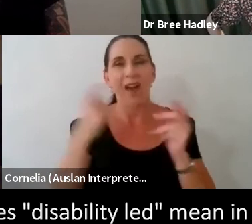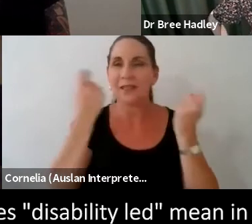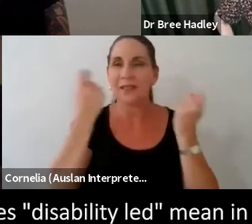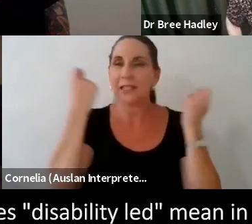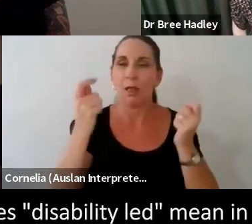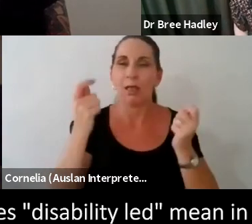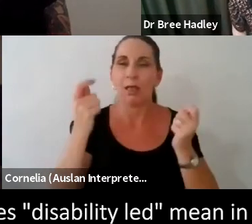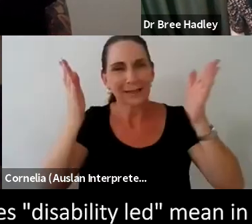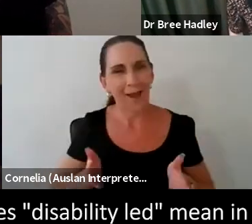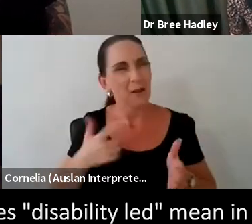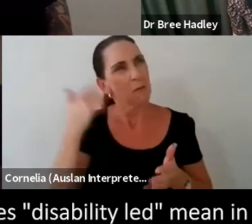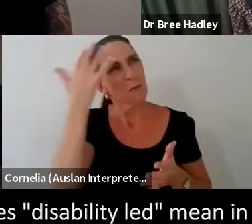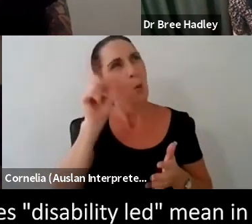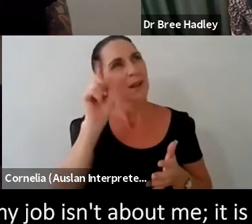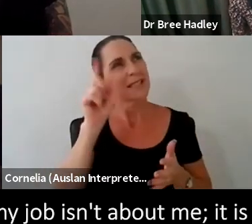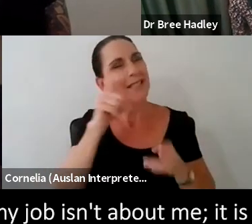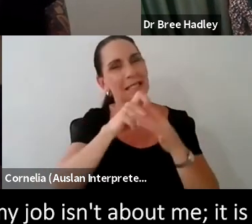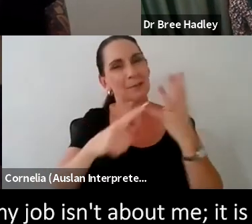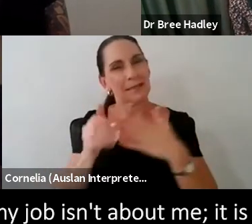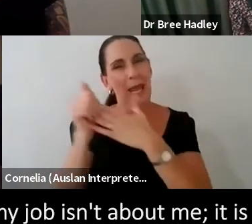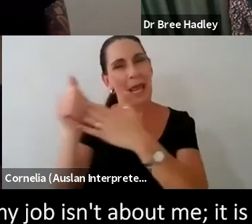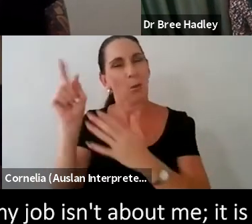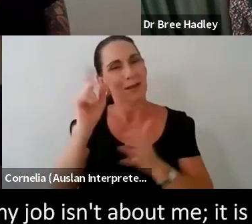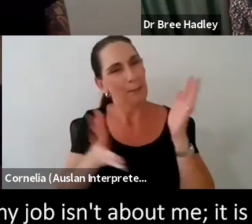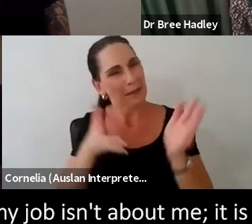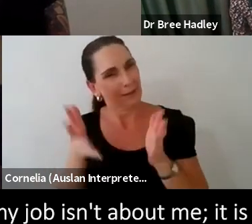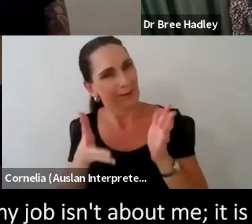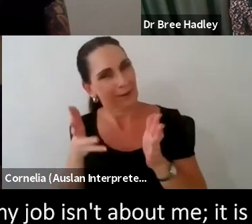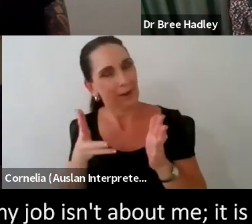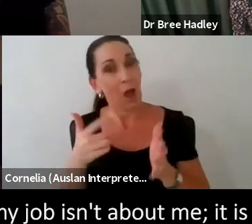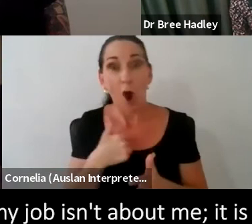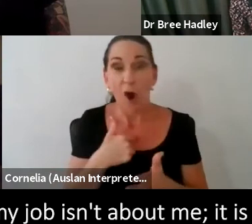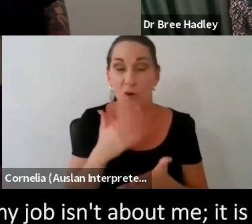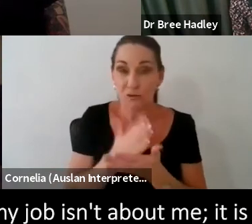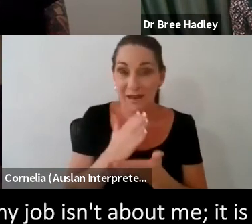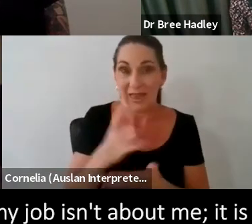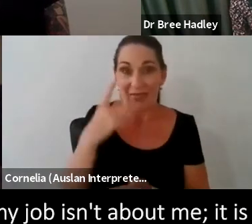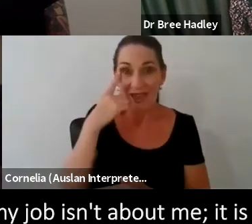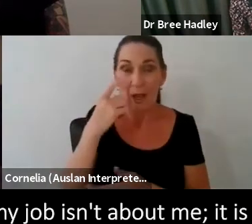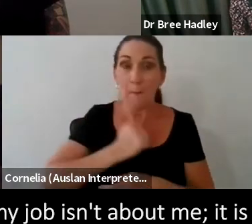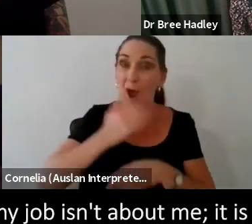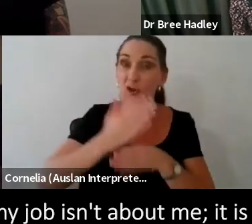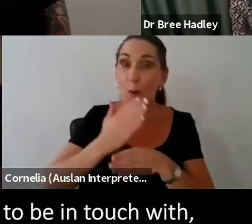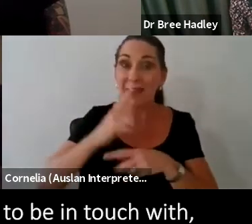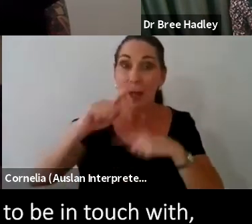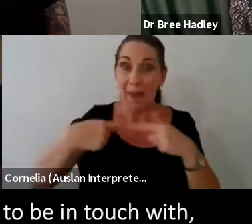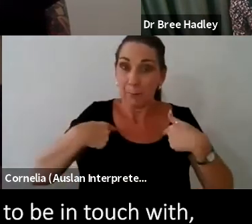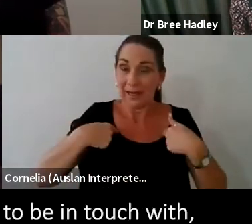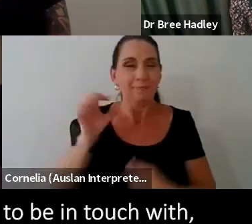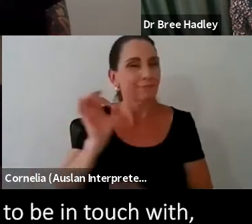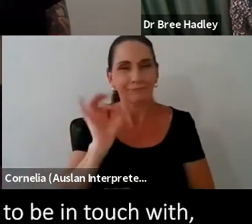in this space? And I've really personally felt that my job isn't actually about me. It's about the community of people